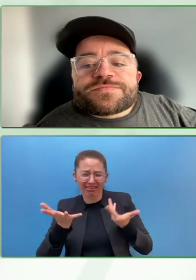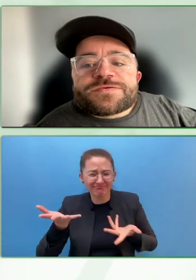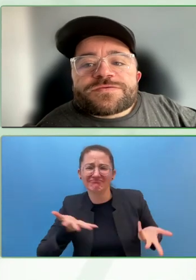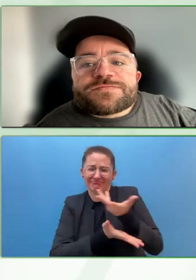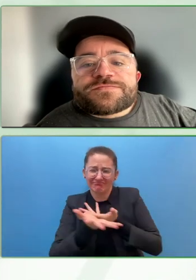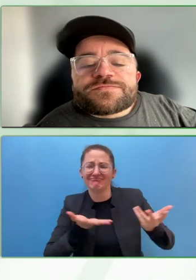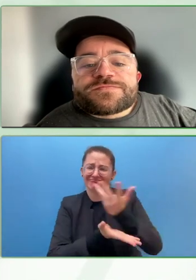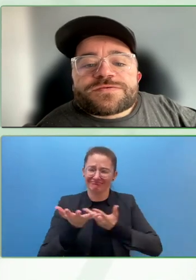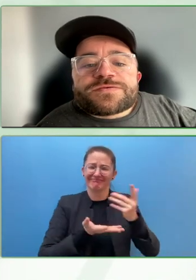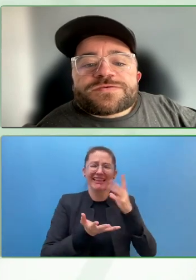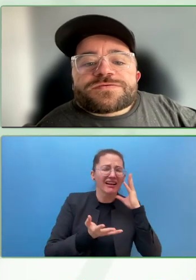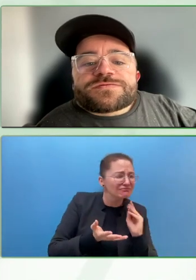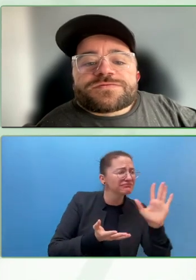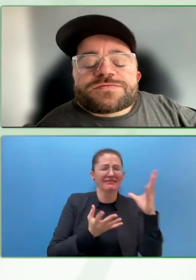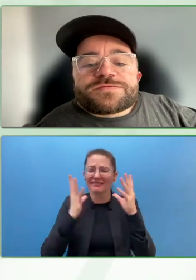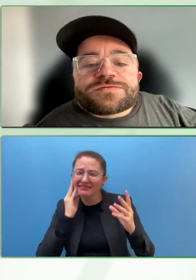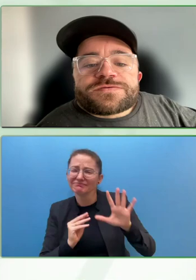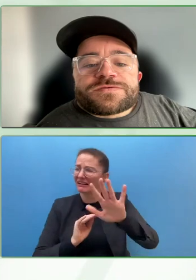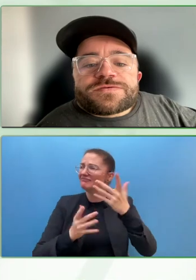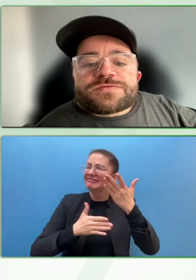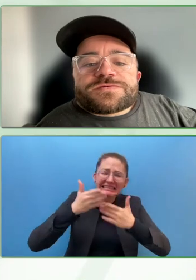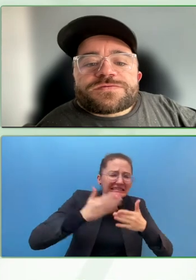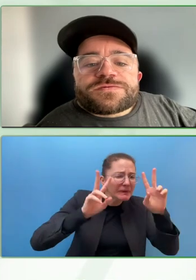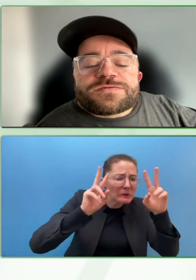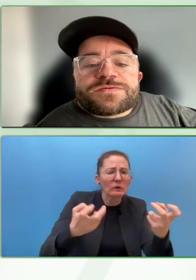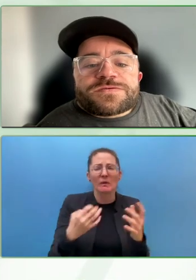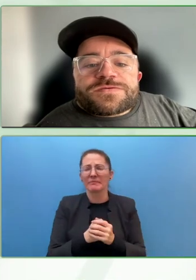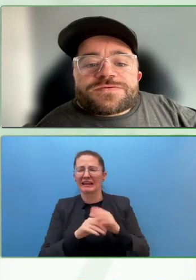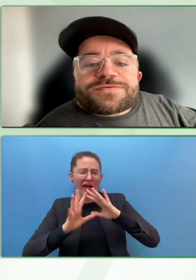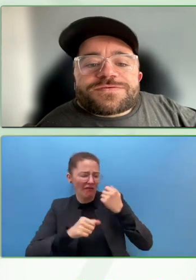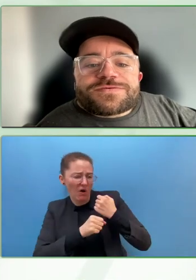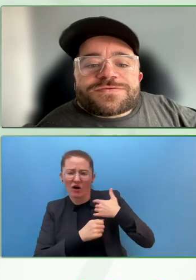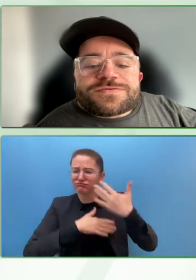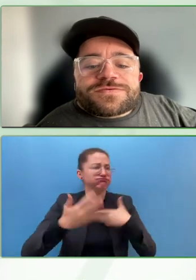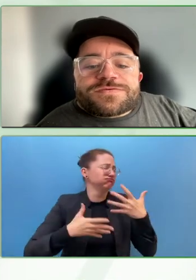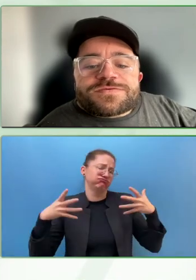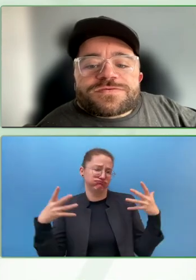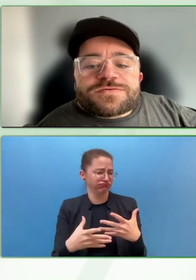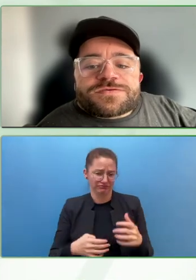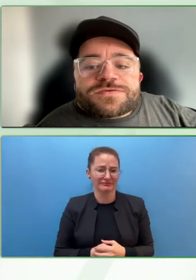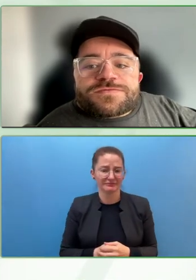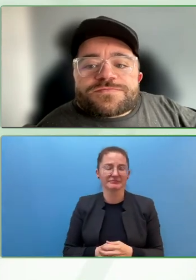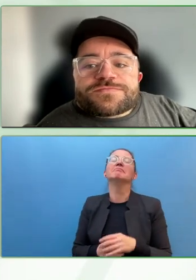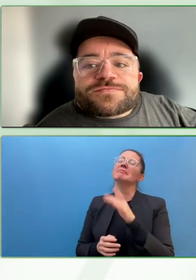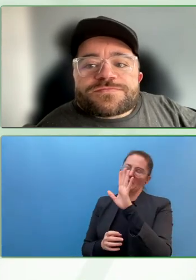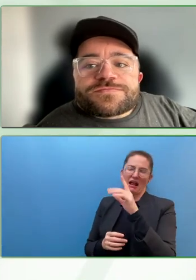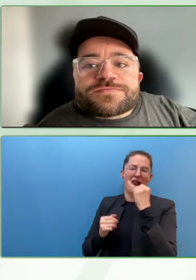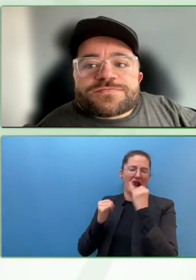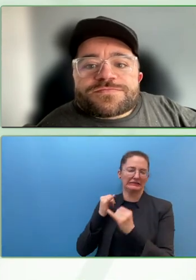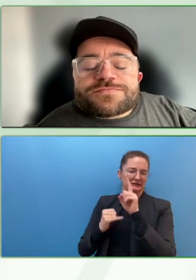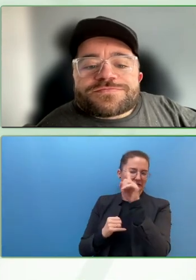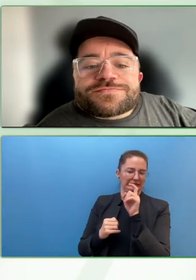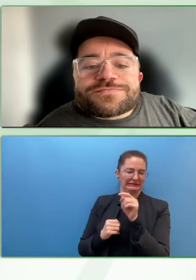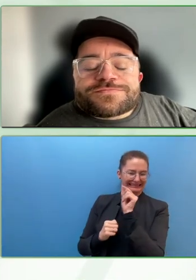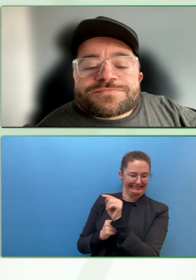one client that is like the perfect person or the perfect brand that you really want to work with.